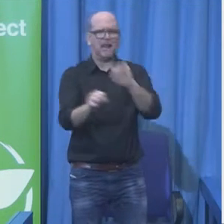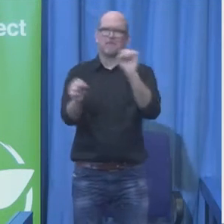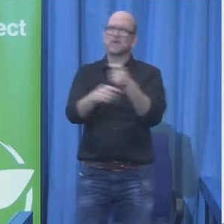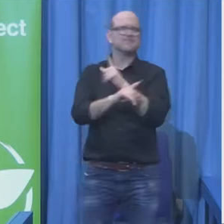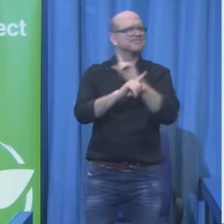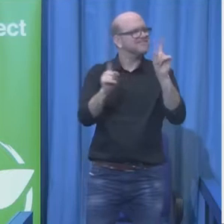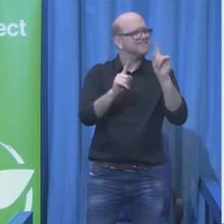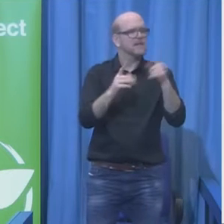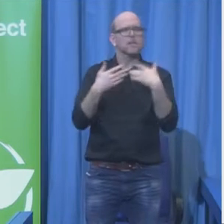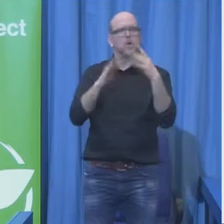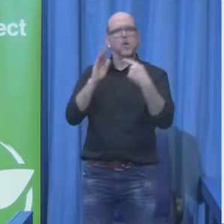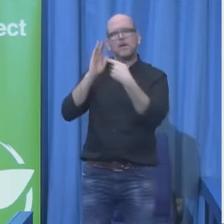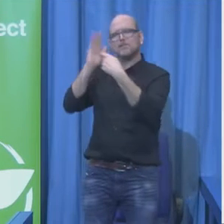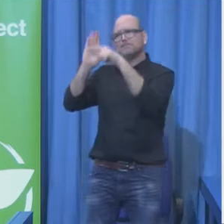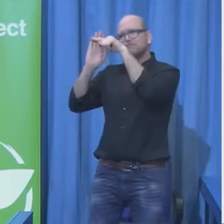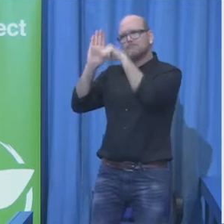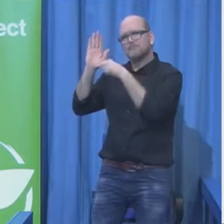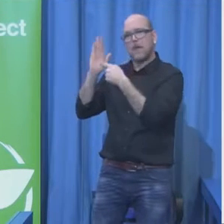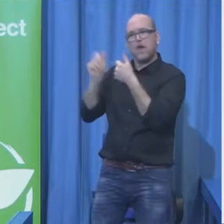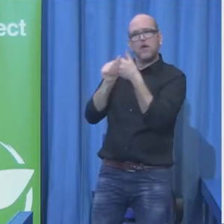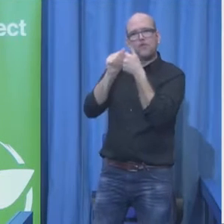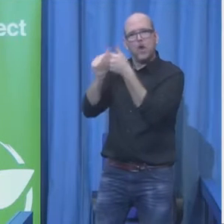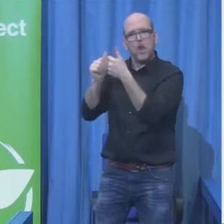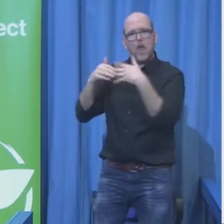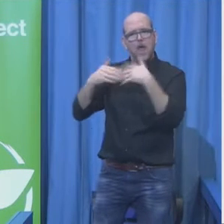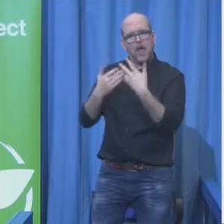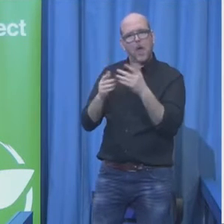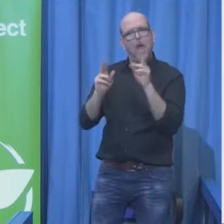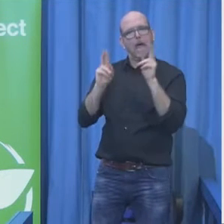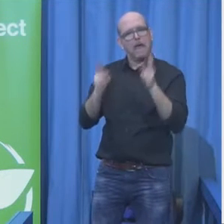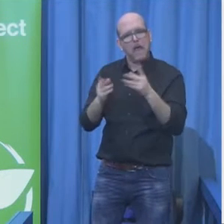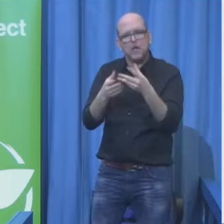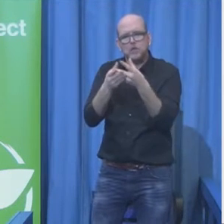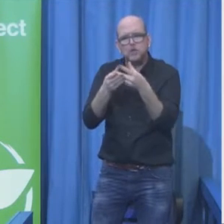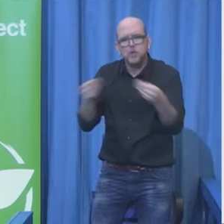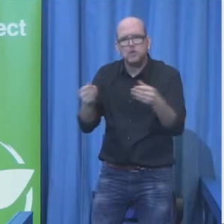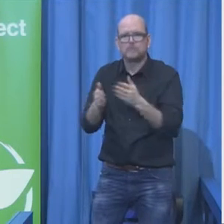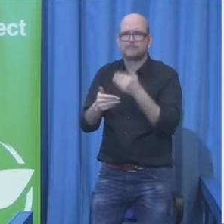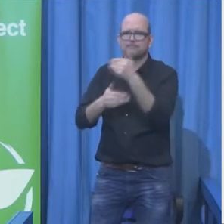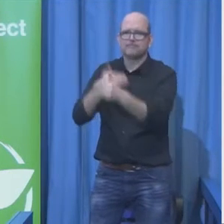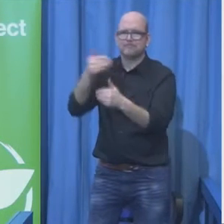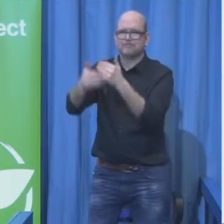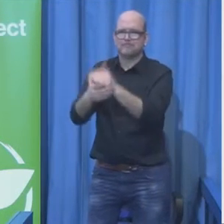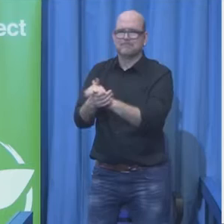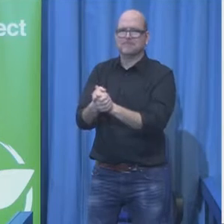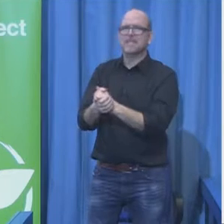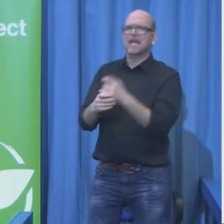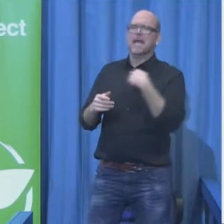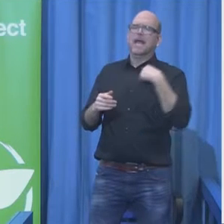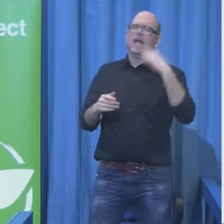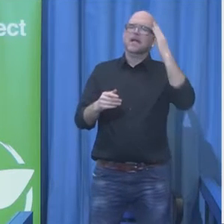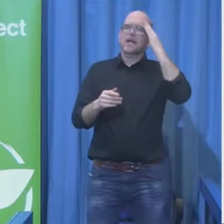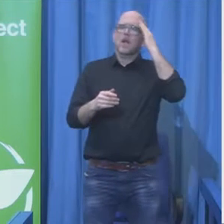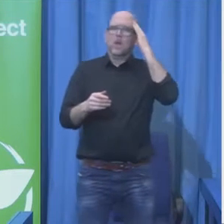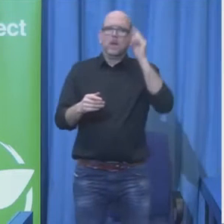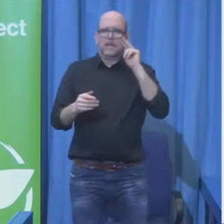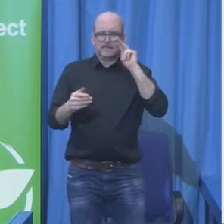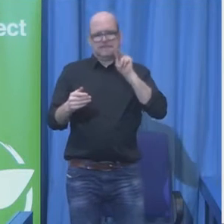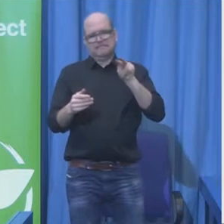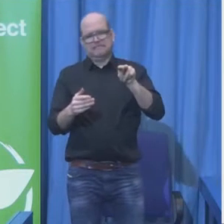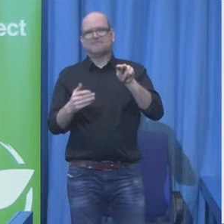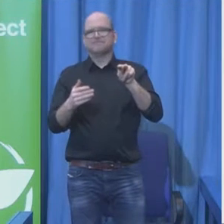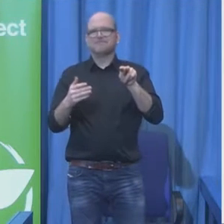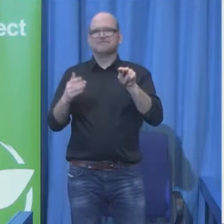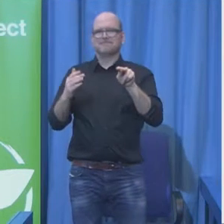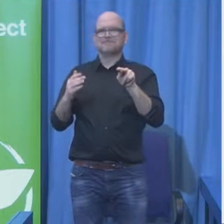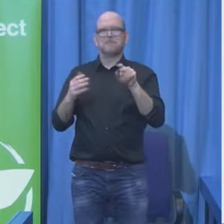spite of all these achievements, we also understood that challenges still remain, notably the implementation gap between